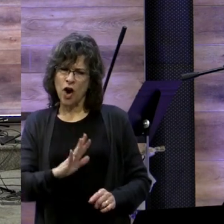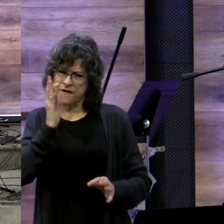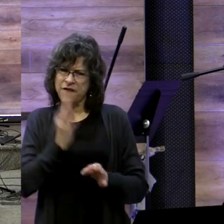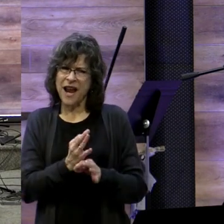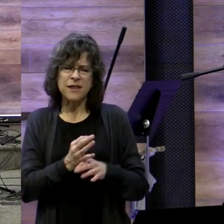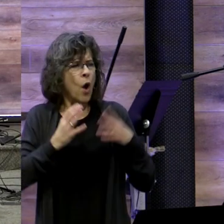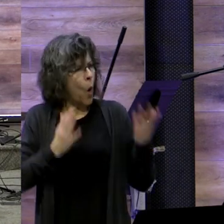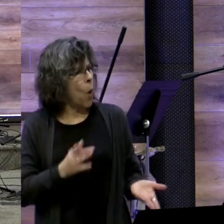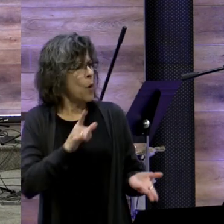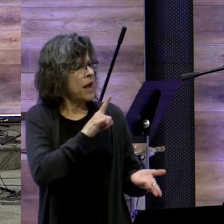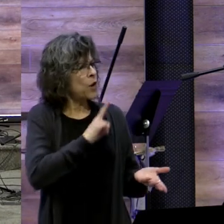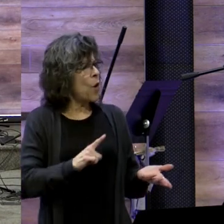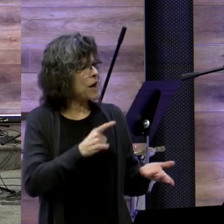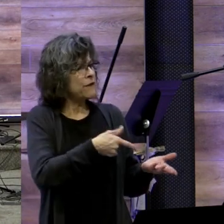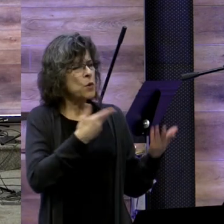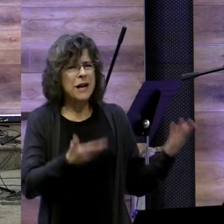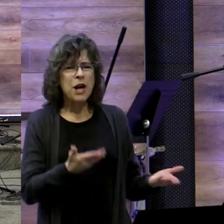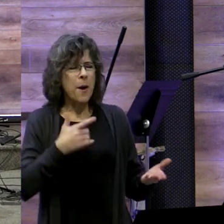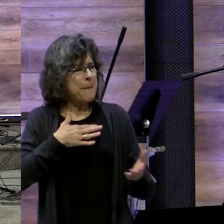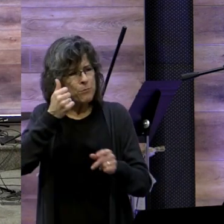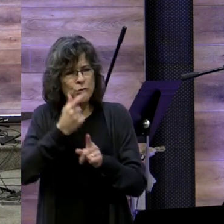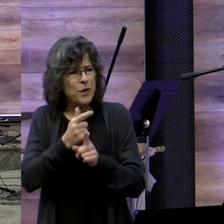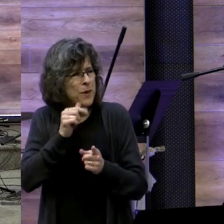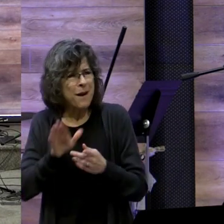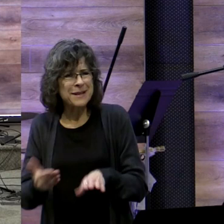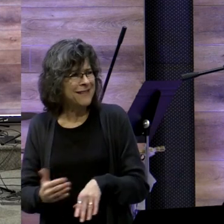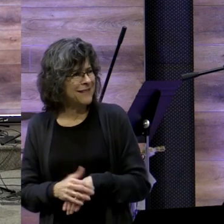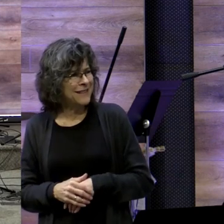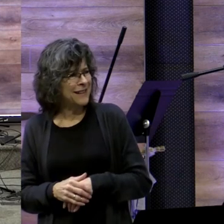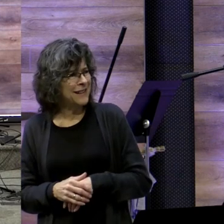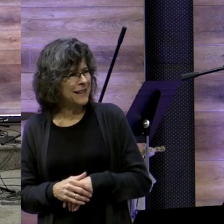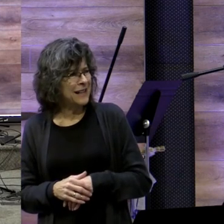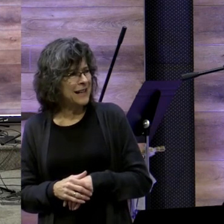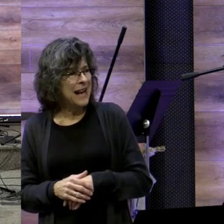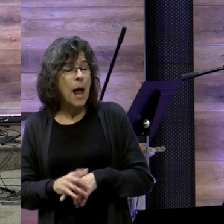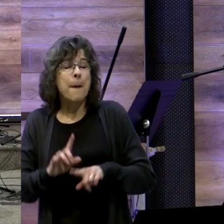22. Lord, if you had been here, my brother would not have died. But